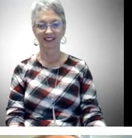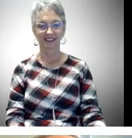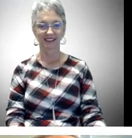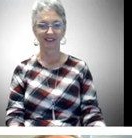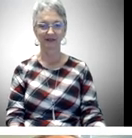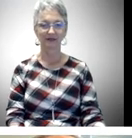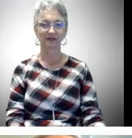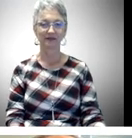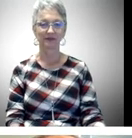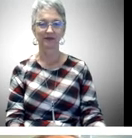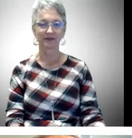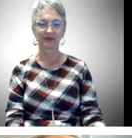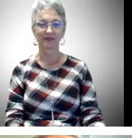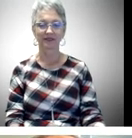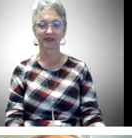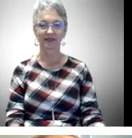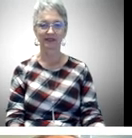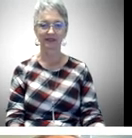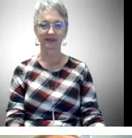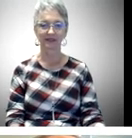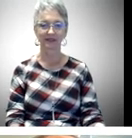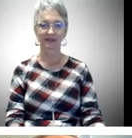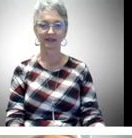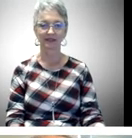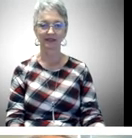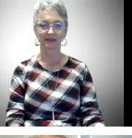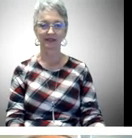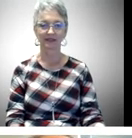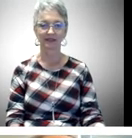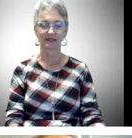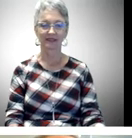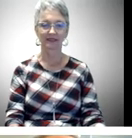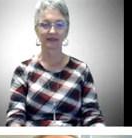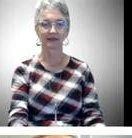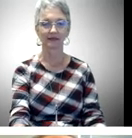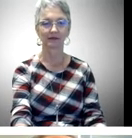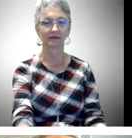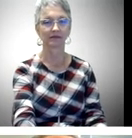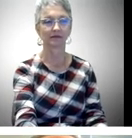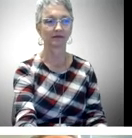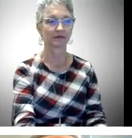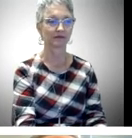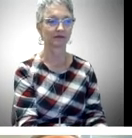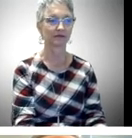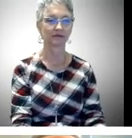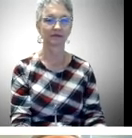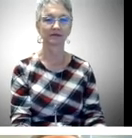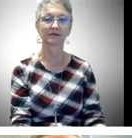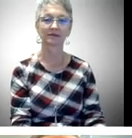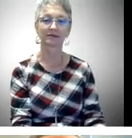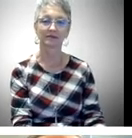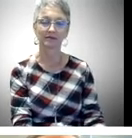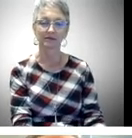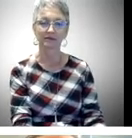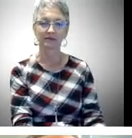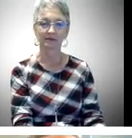and my car isn't running or working properly, they'll say, well, this, whatever, you know, the computer says we got to do this or that.